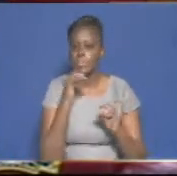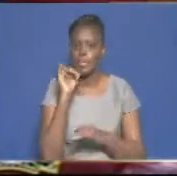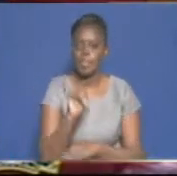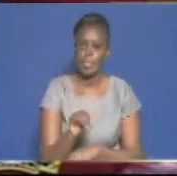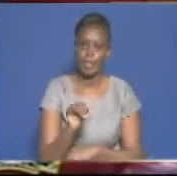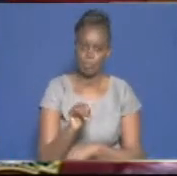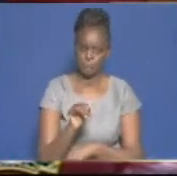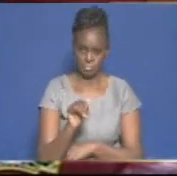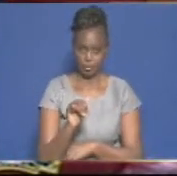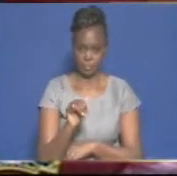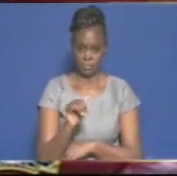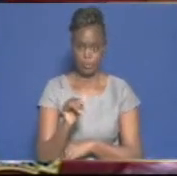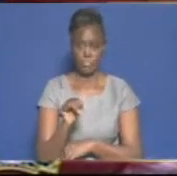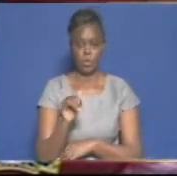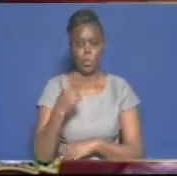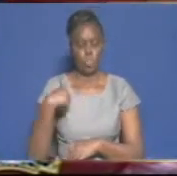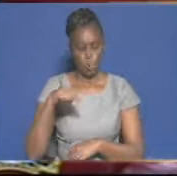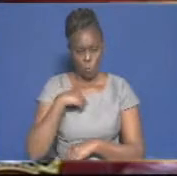that